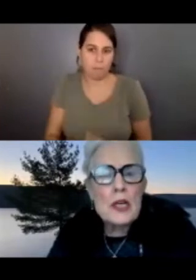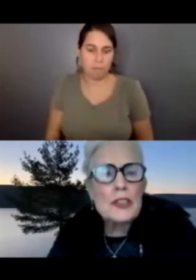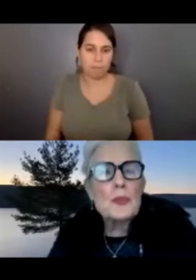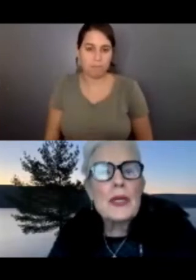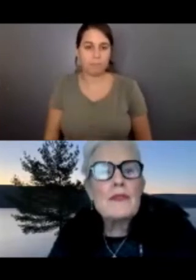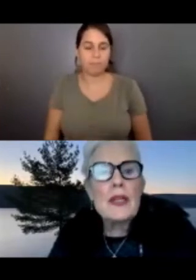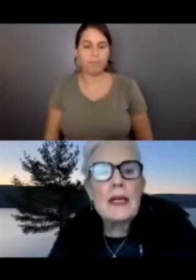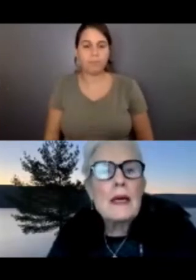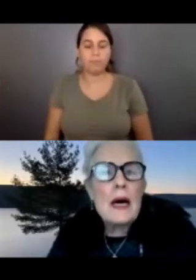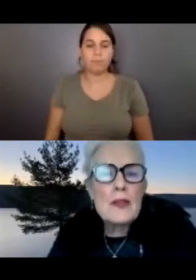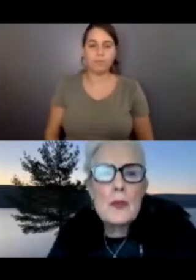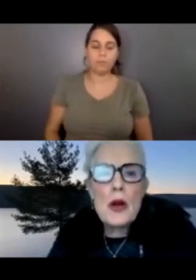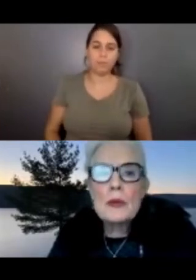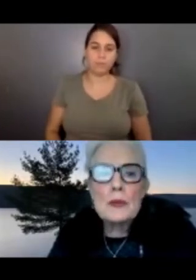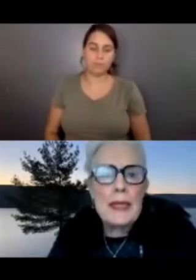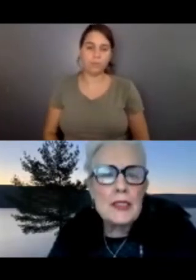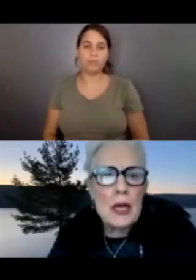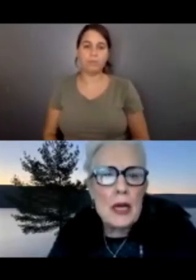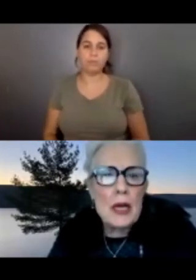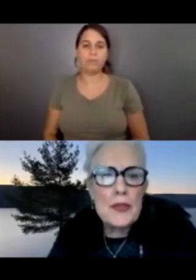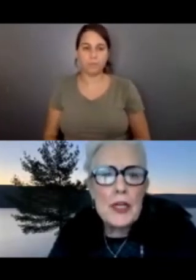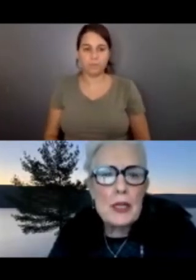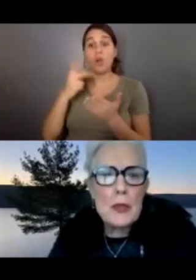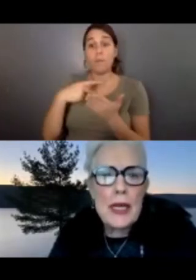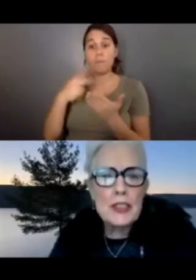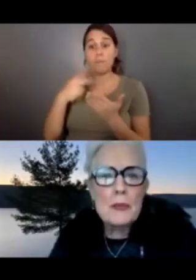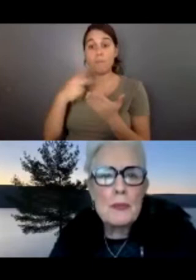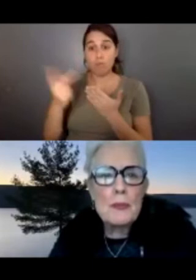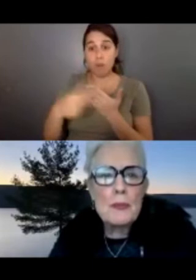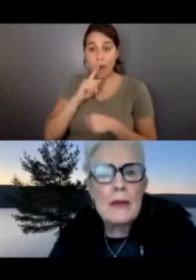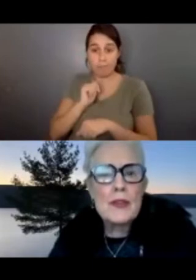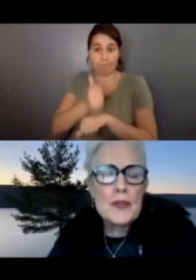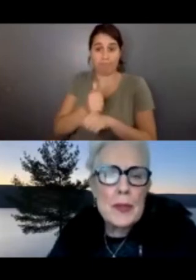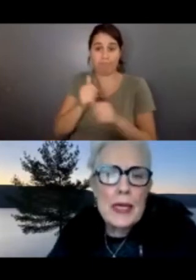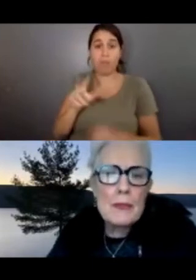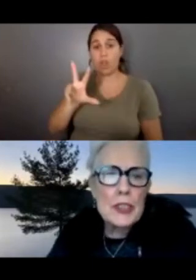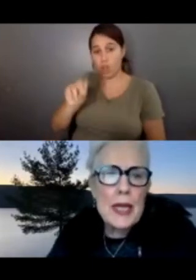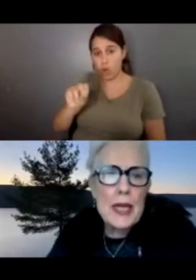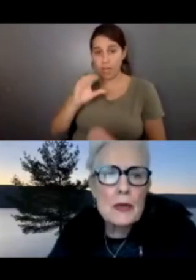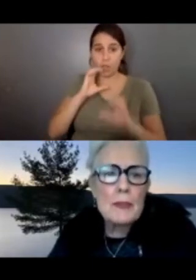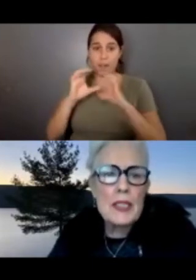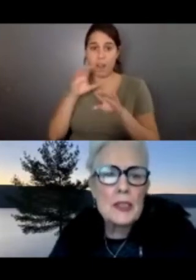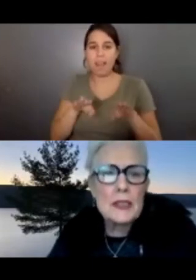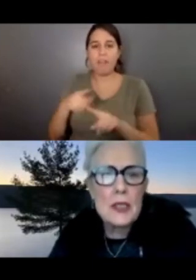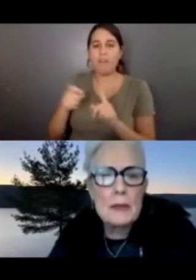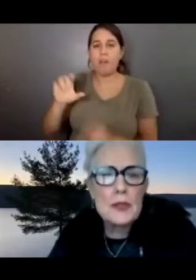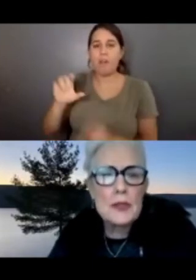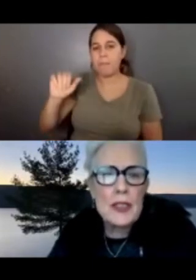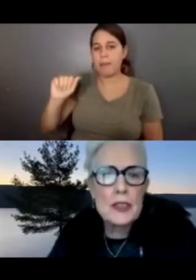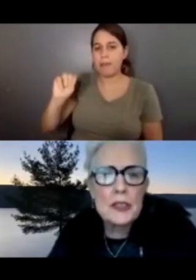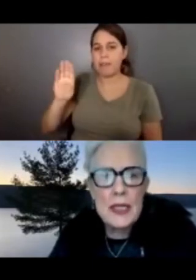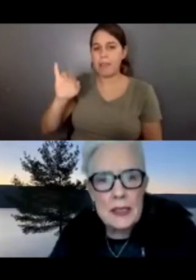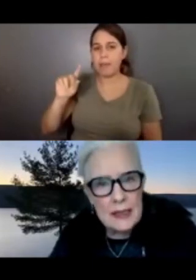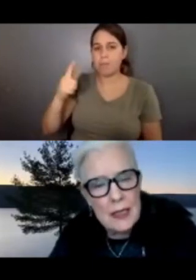So just briefly, the program's based on 30 communication behaviors from the Cambridge-Calgary Patient-Centered